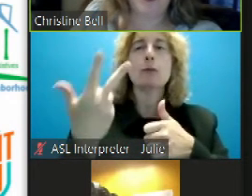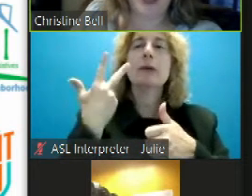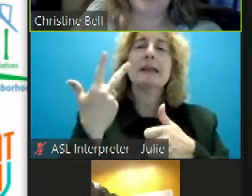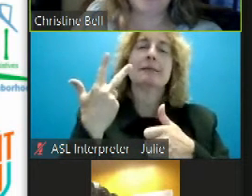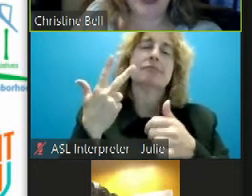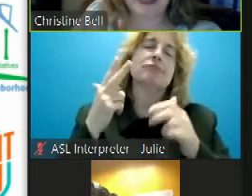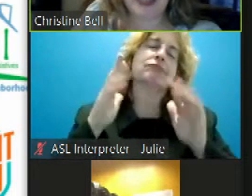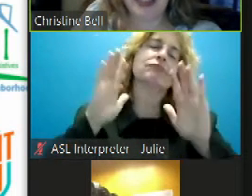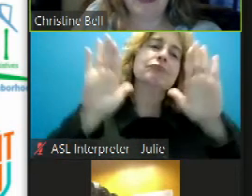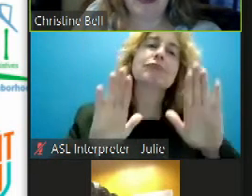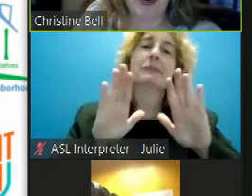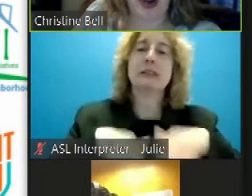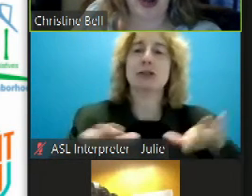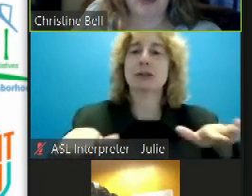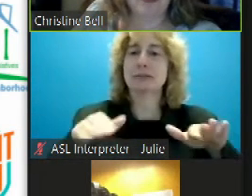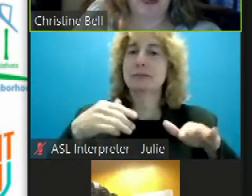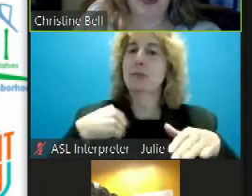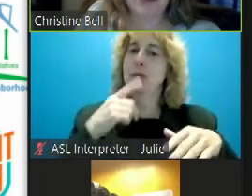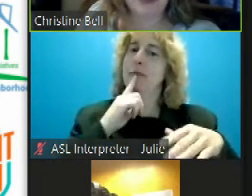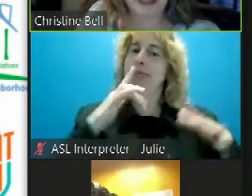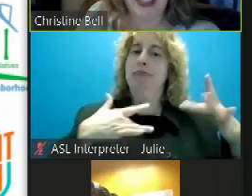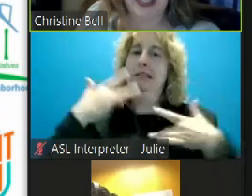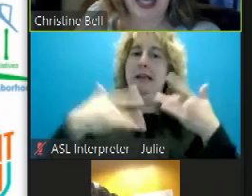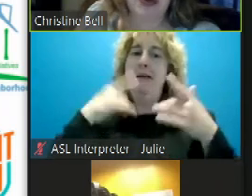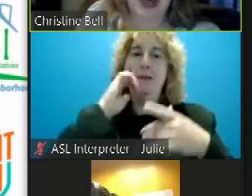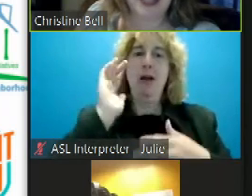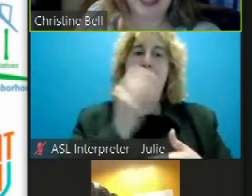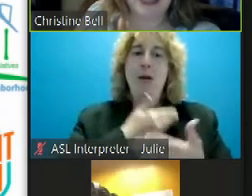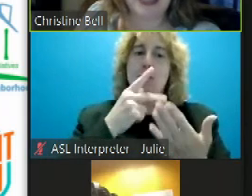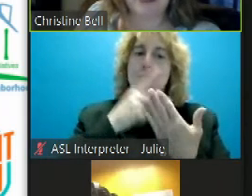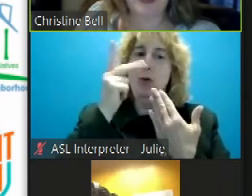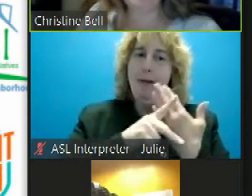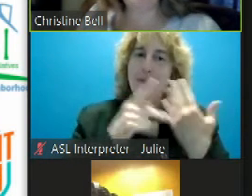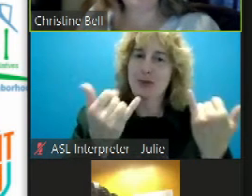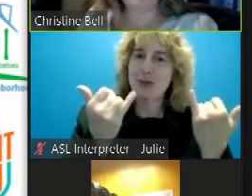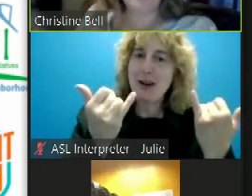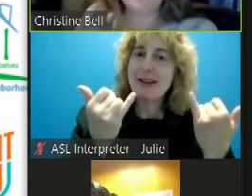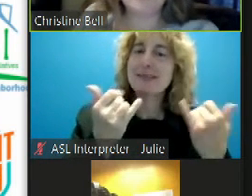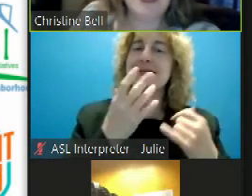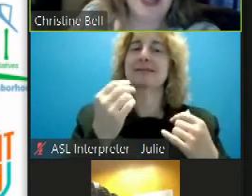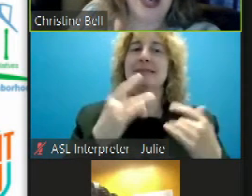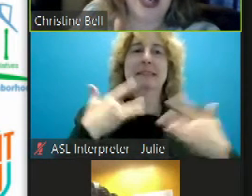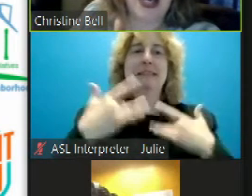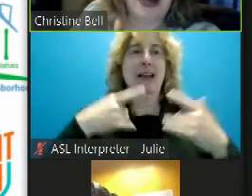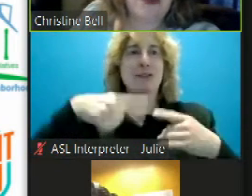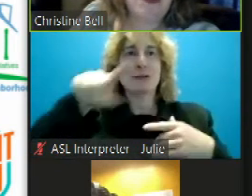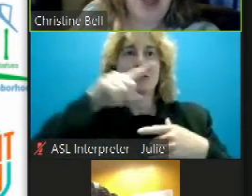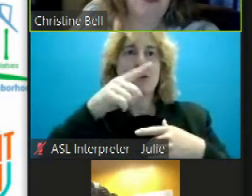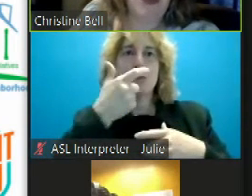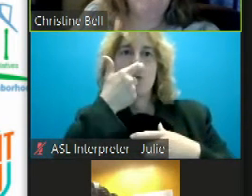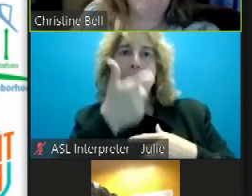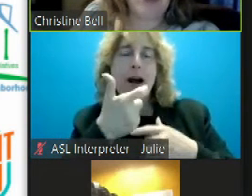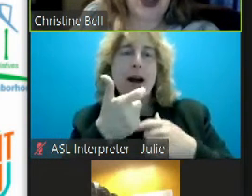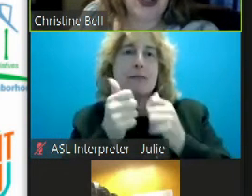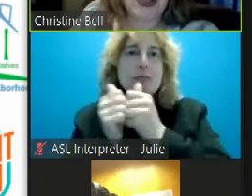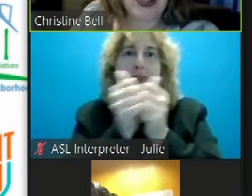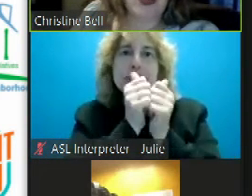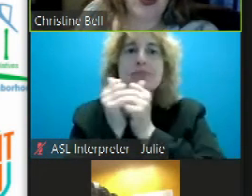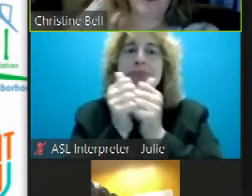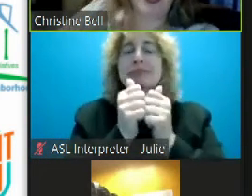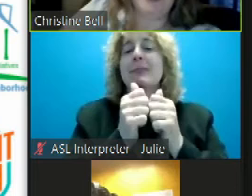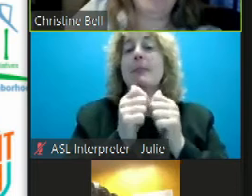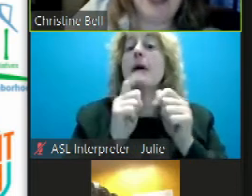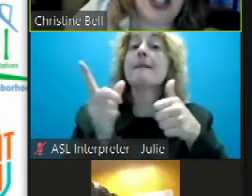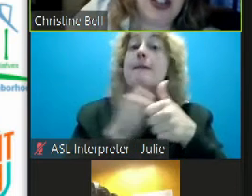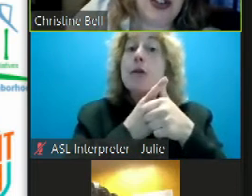We are so excited for our program today and we're excited that you're with us. But first,